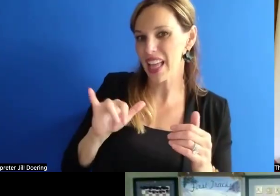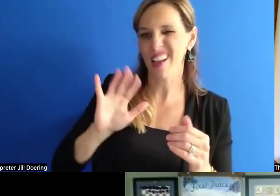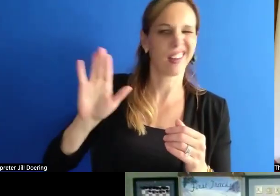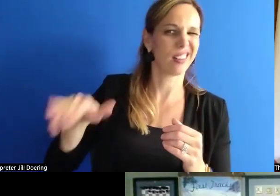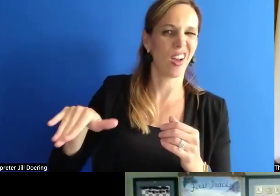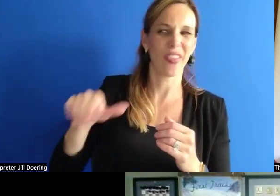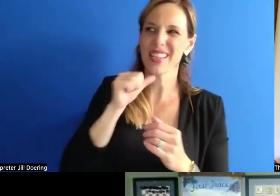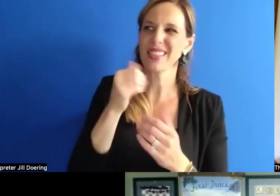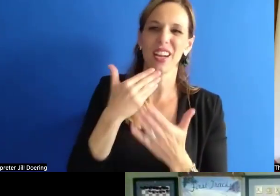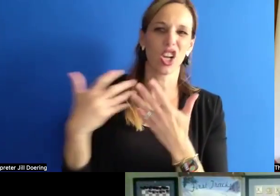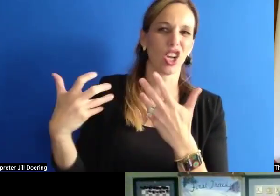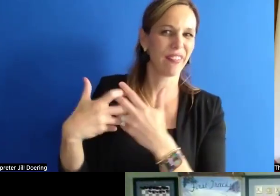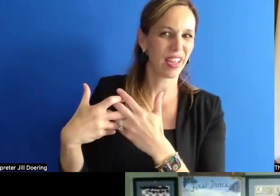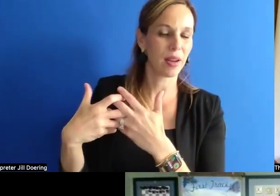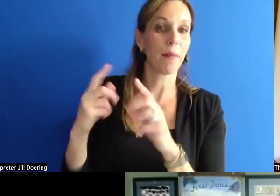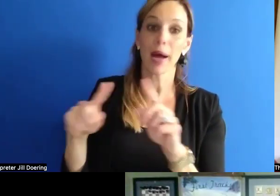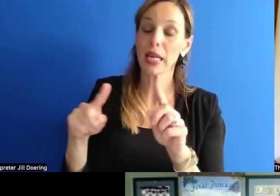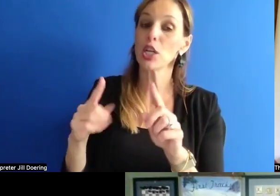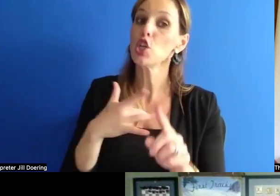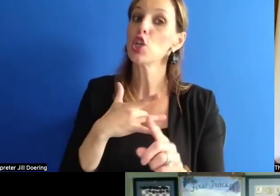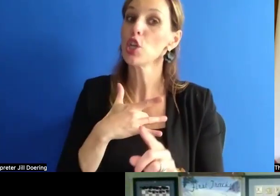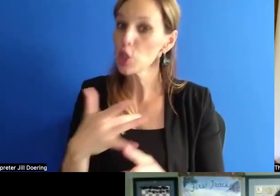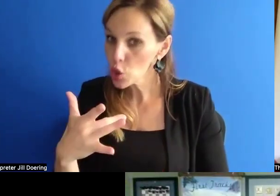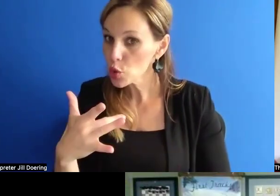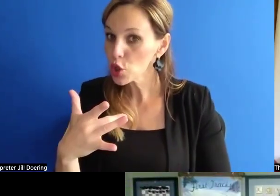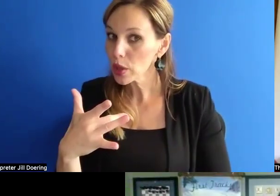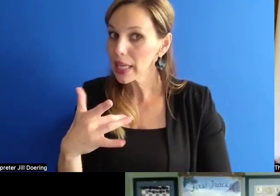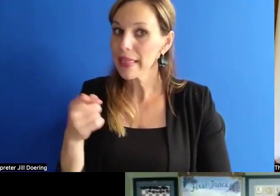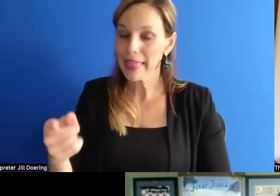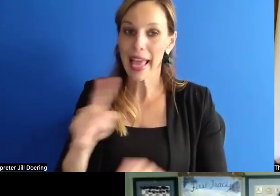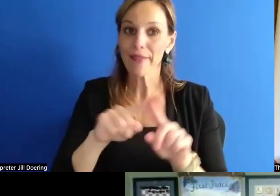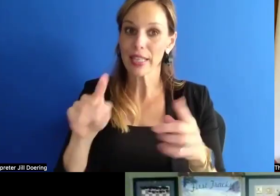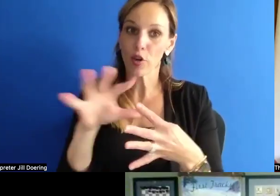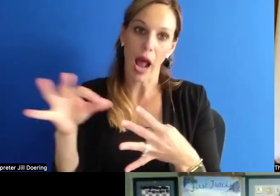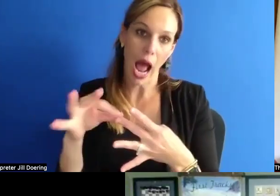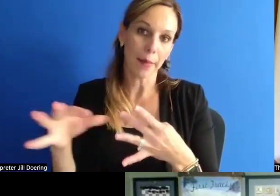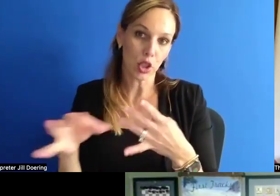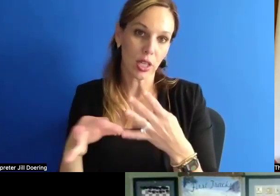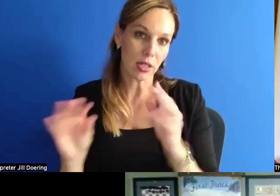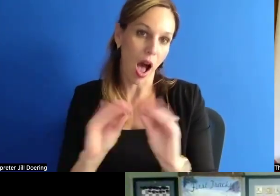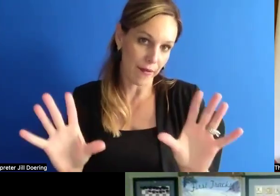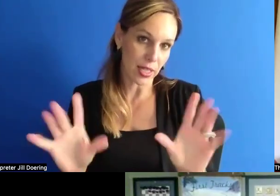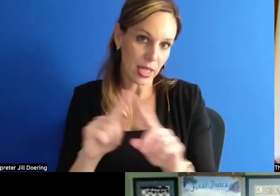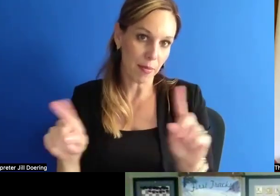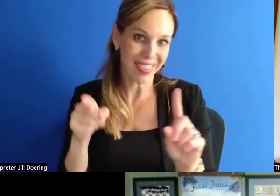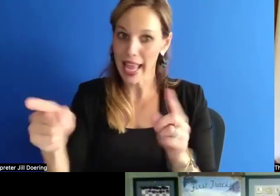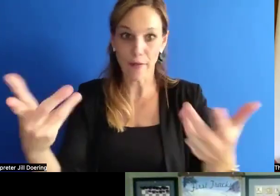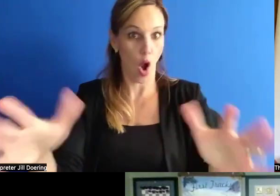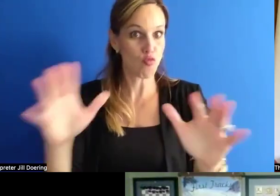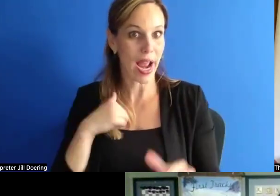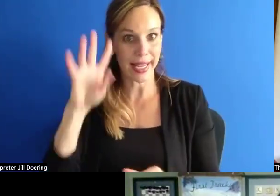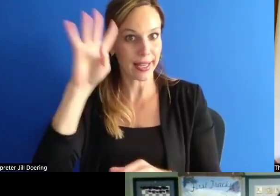great fit, usually they have different options, obviously, but they have already created